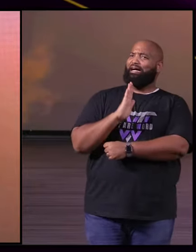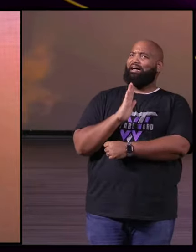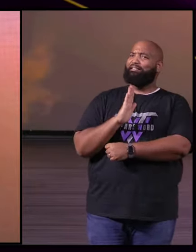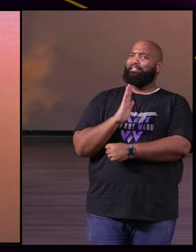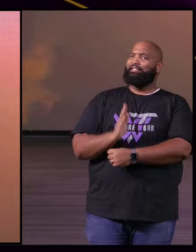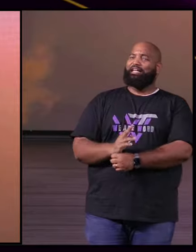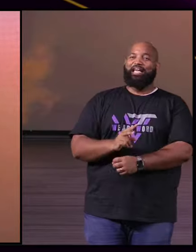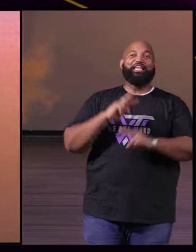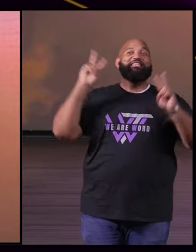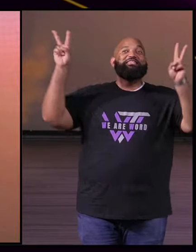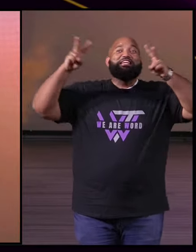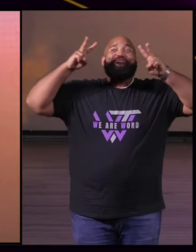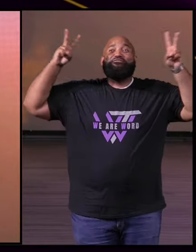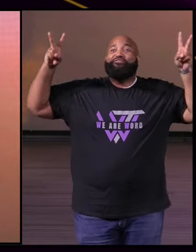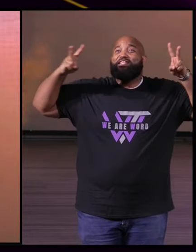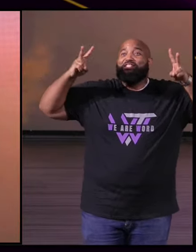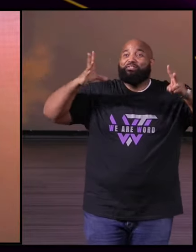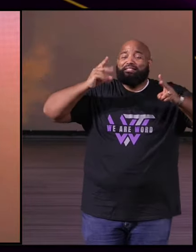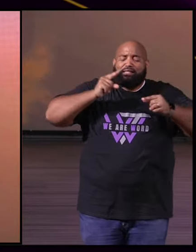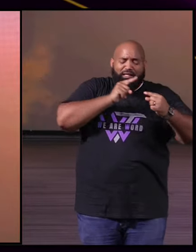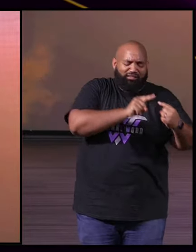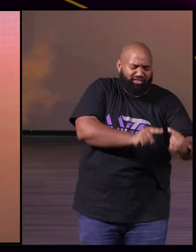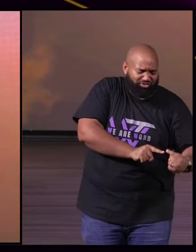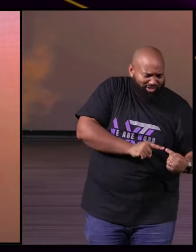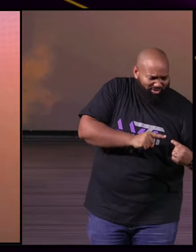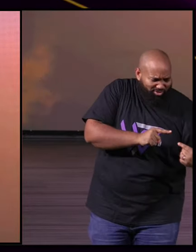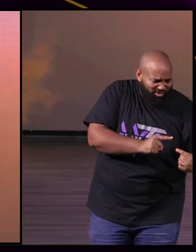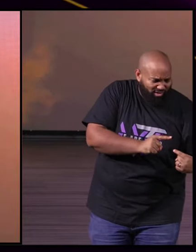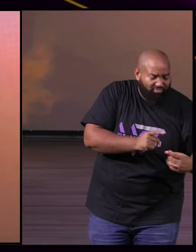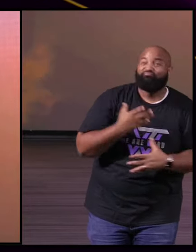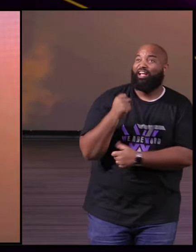the valleys and the lows of my life.